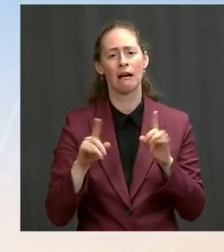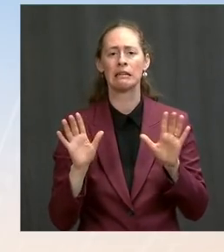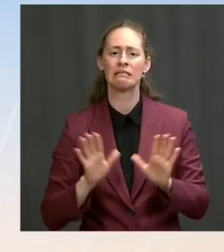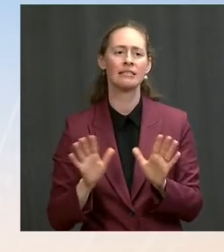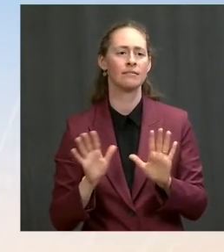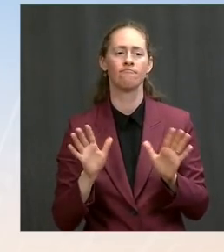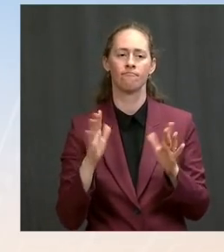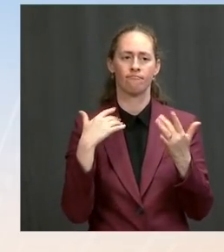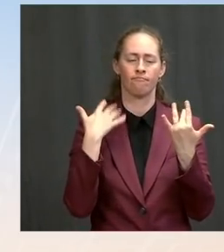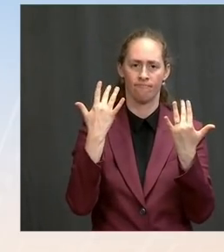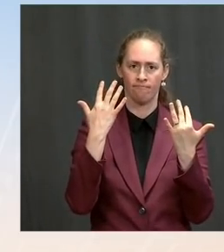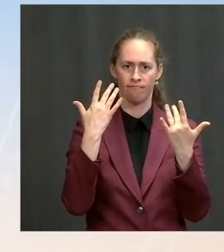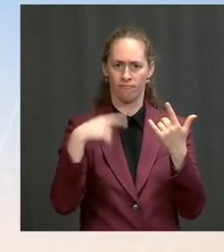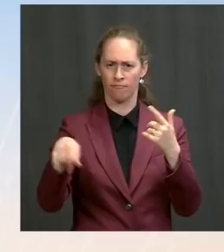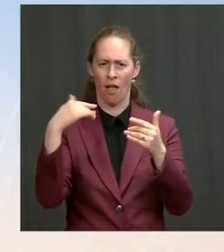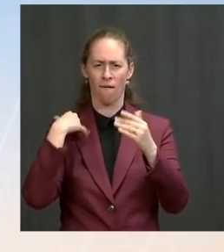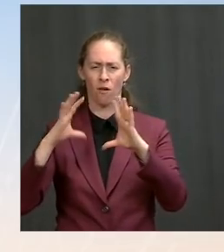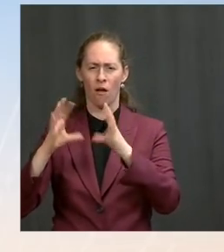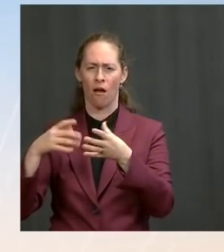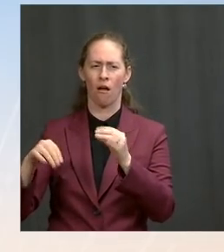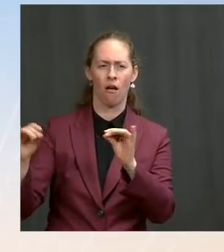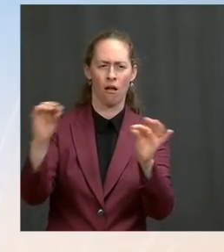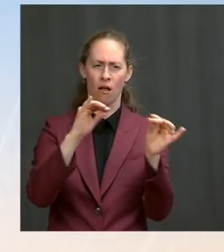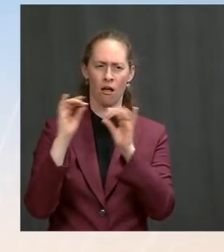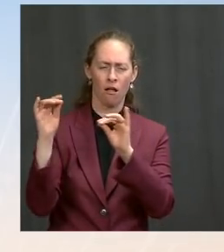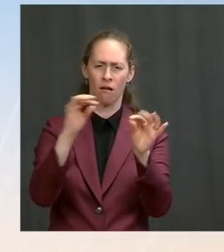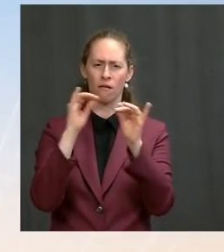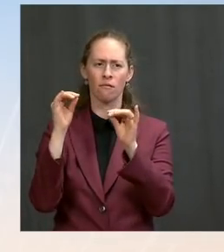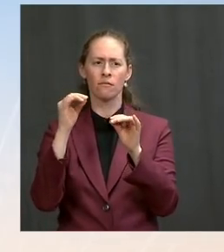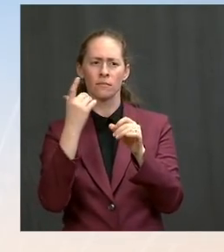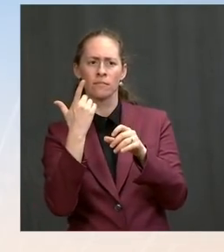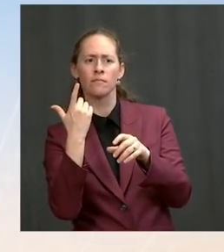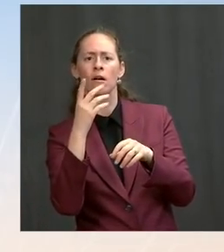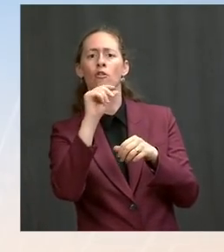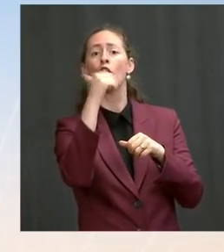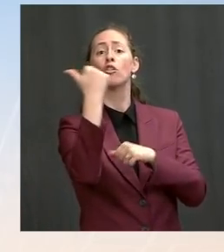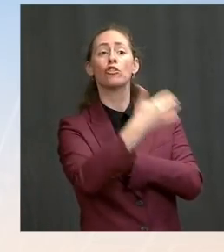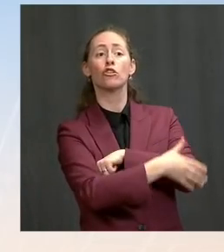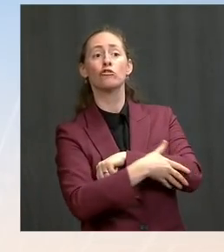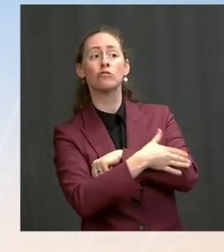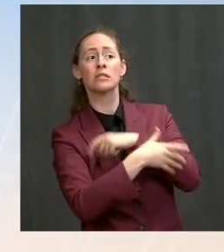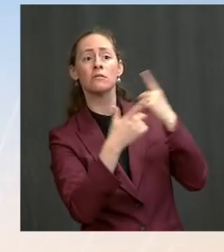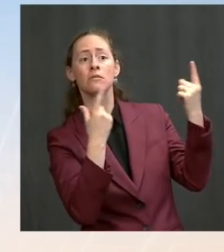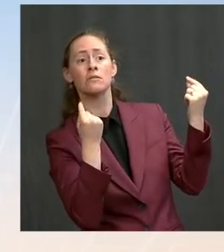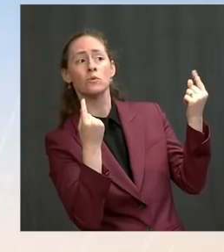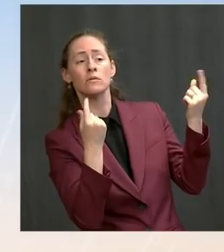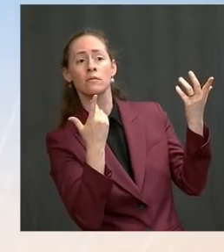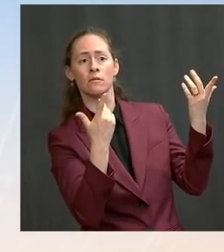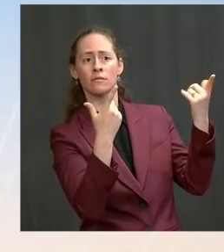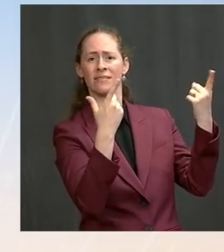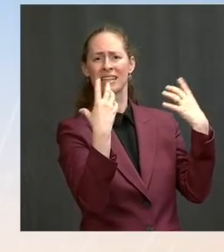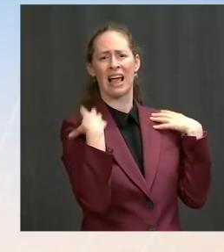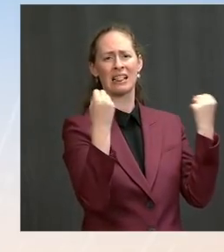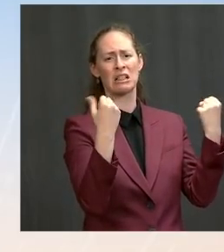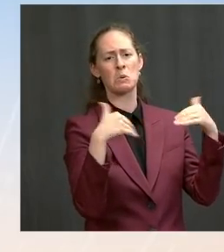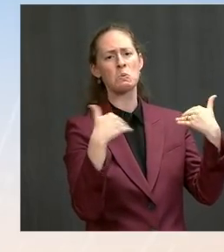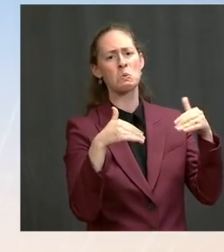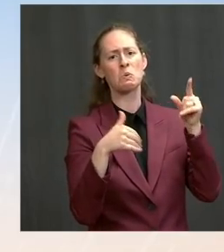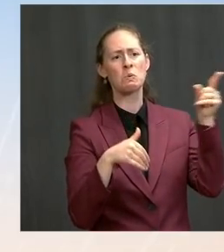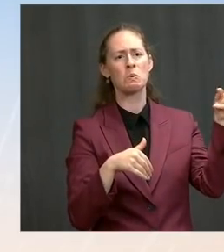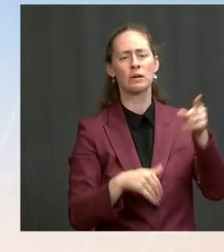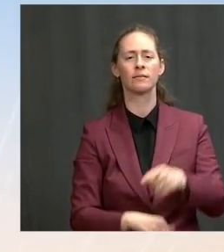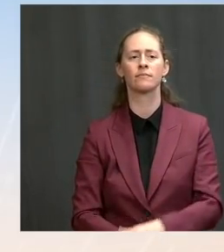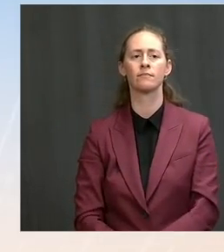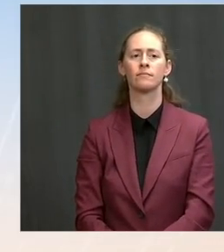place so that we could work closely and in partnership with these countries on addressing the public health challenges. For not letting